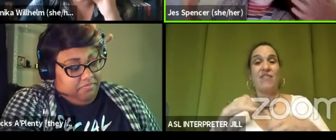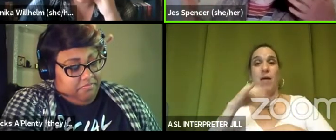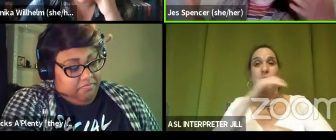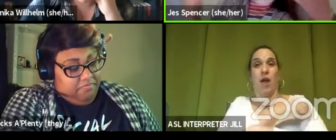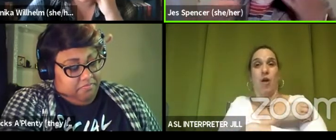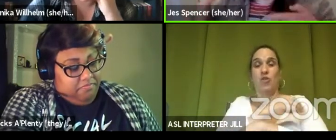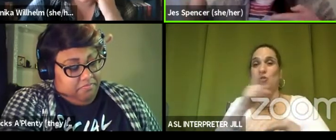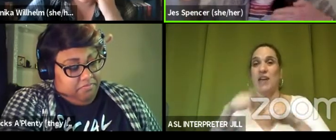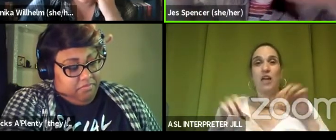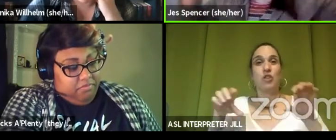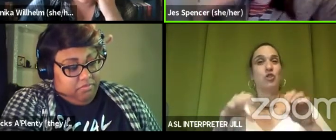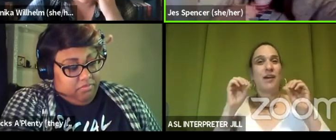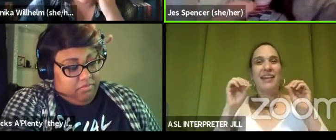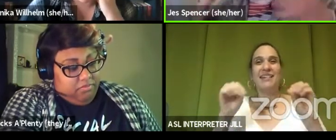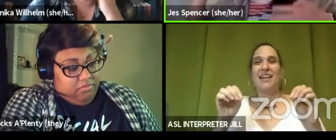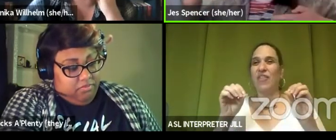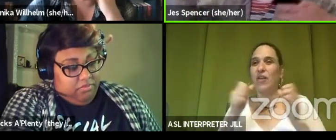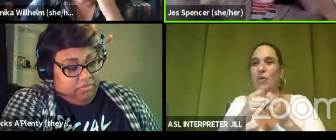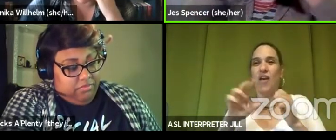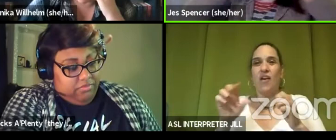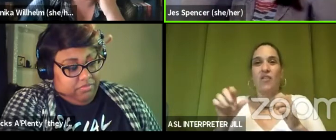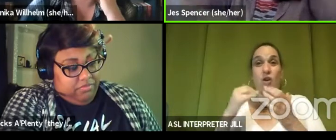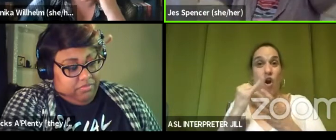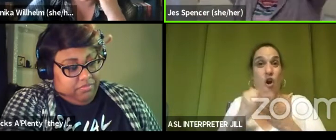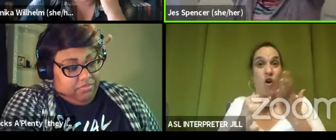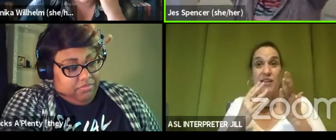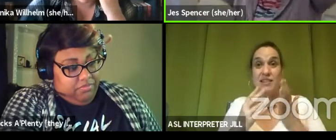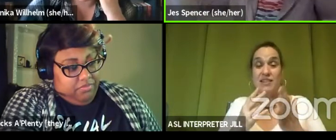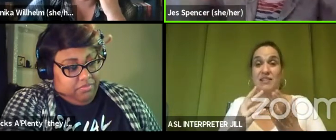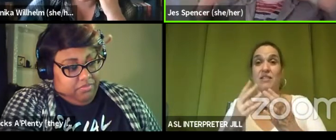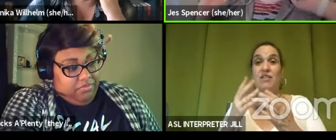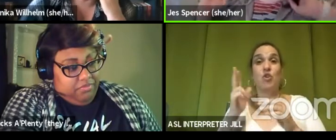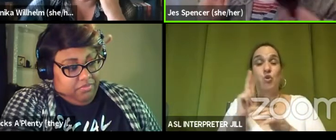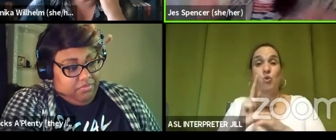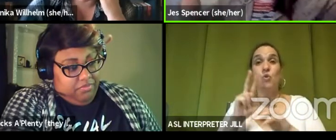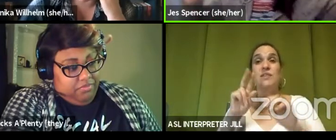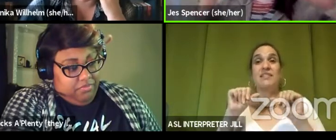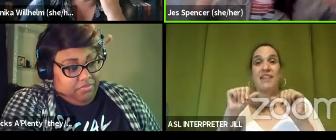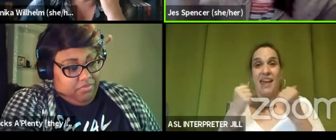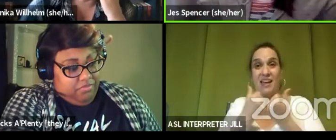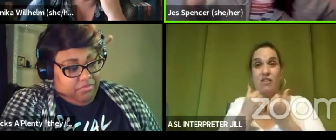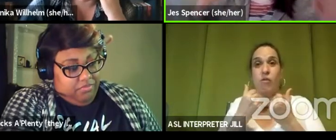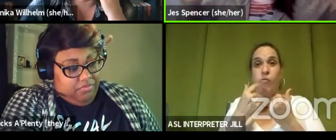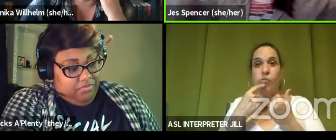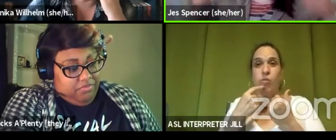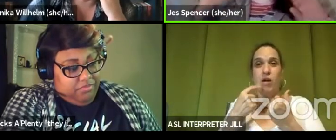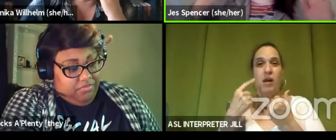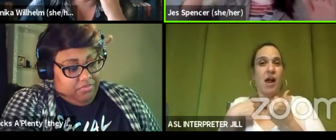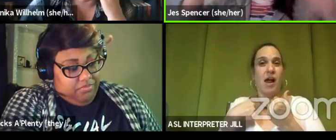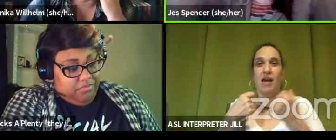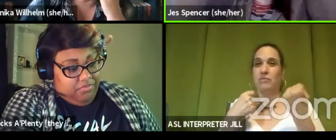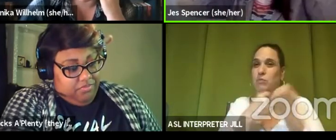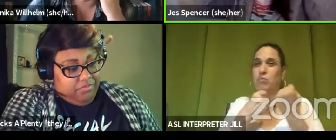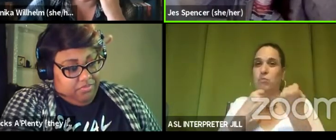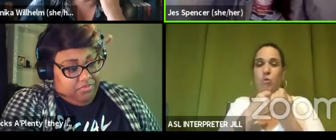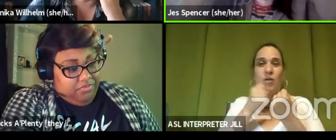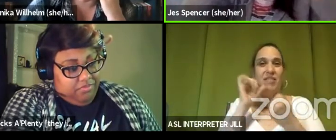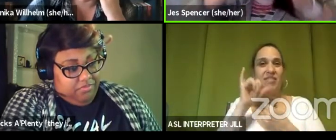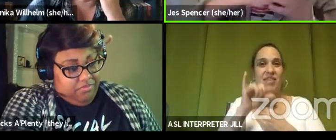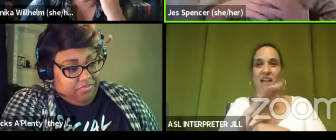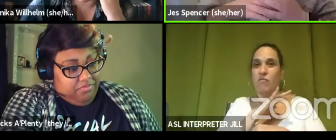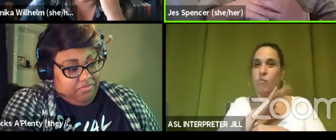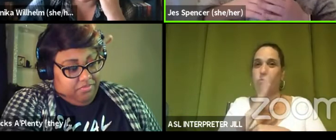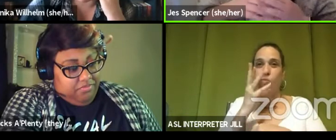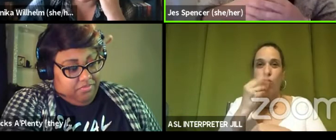anything without your artists at any level. So, like, using the agency, I think, is, I'm like, I'm all for that. Find that. That's